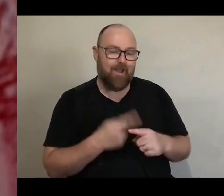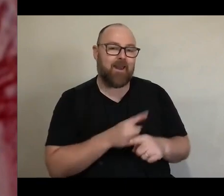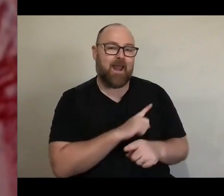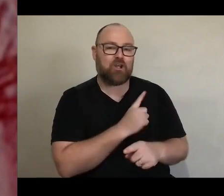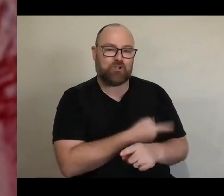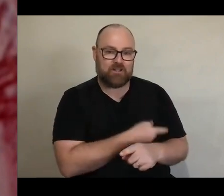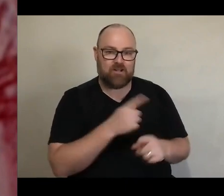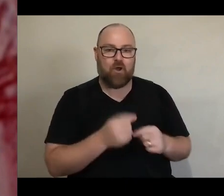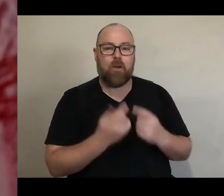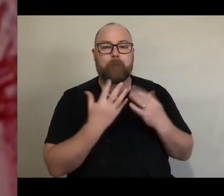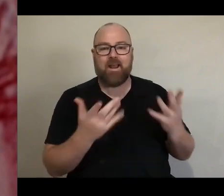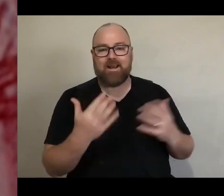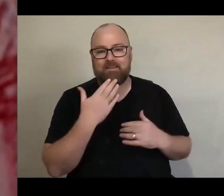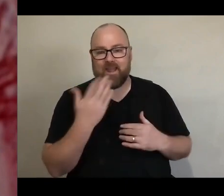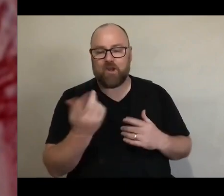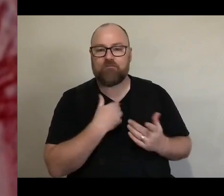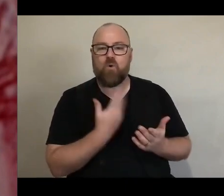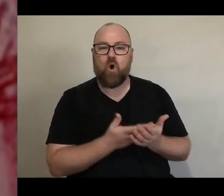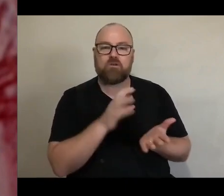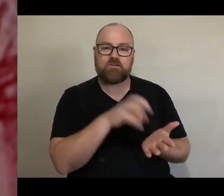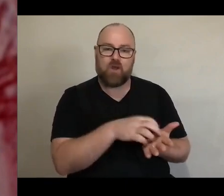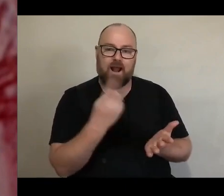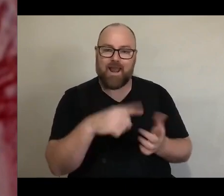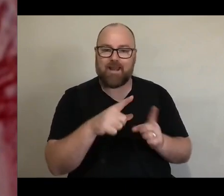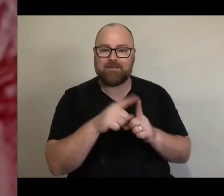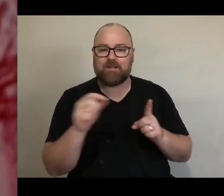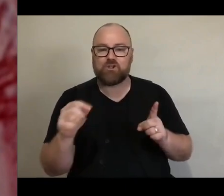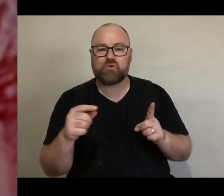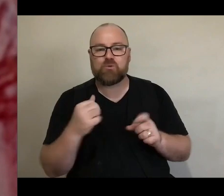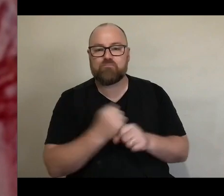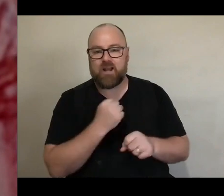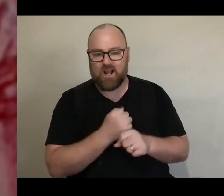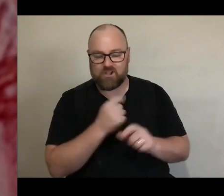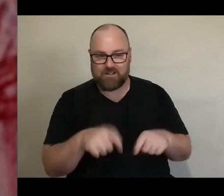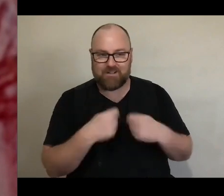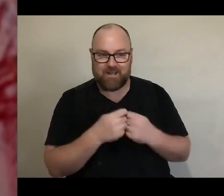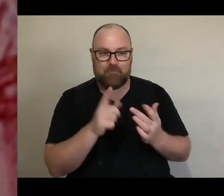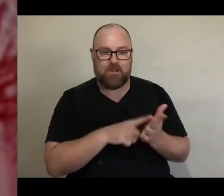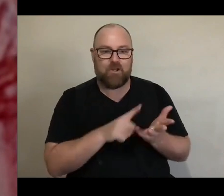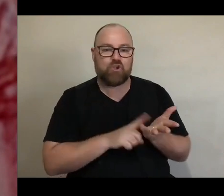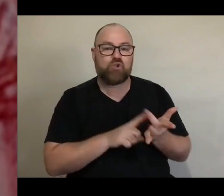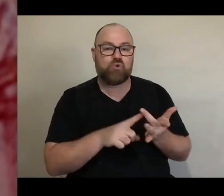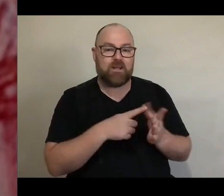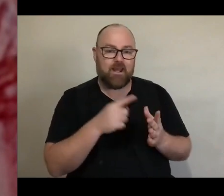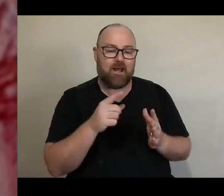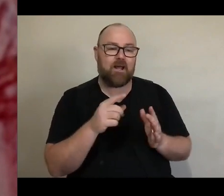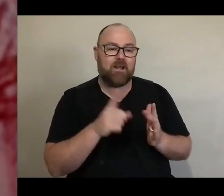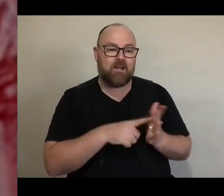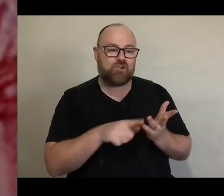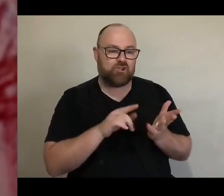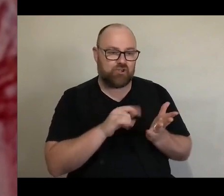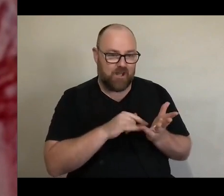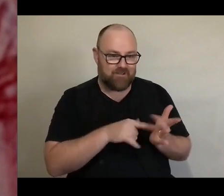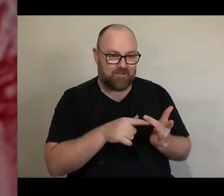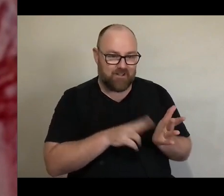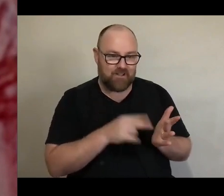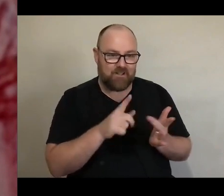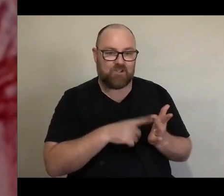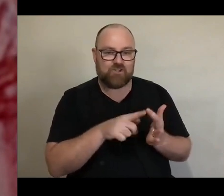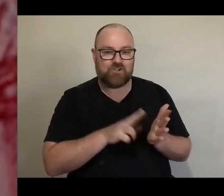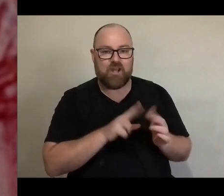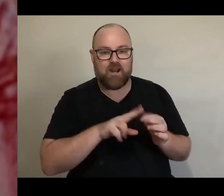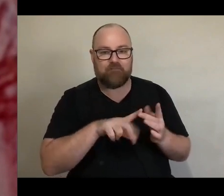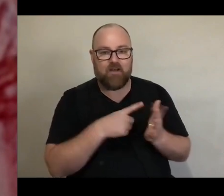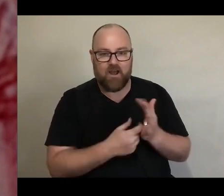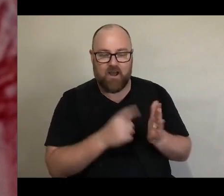thanks to the on-site and digital production team. So to Julia Mendel, Justin Watson, Jennifer Dunstan, Frankie Gould,